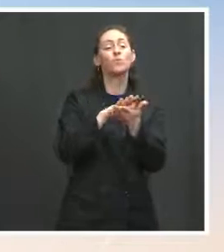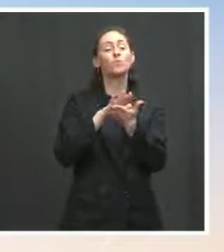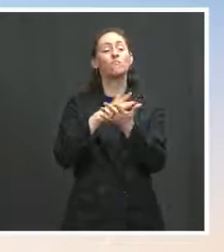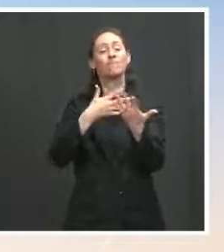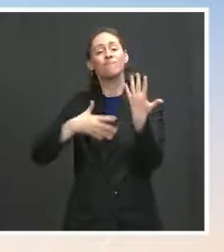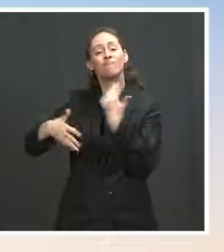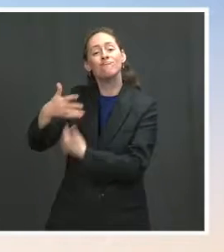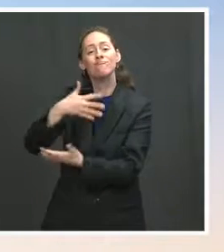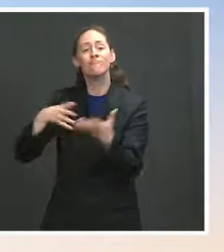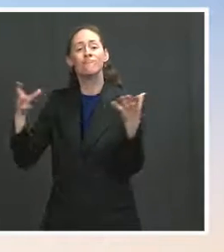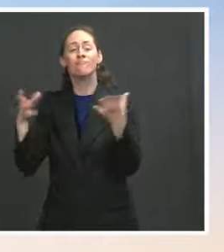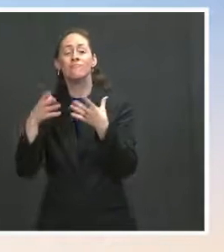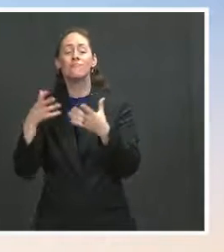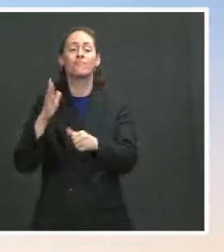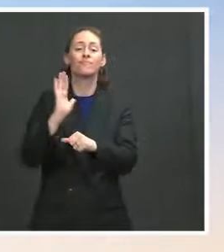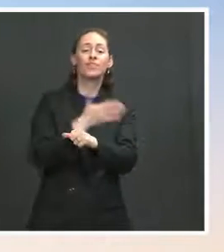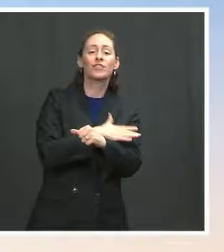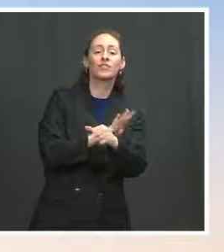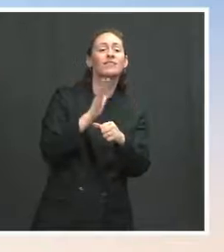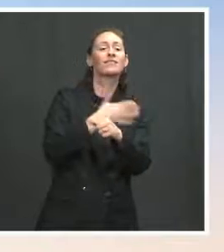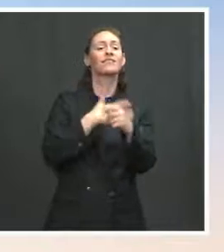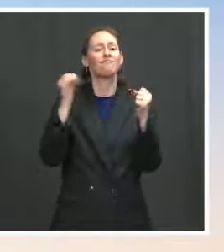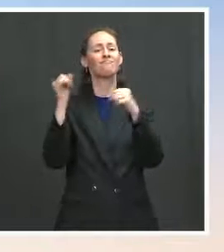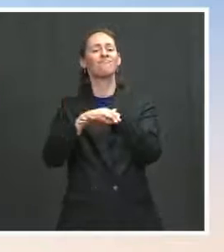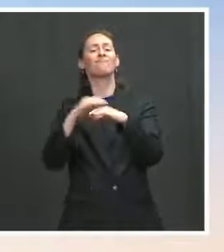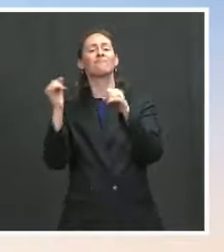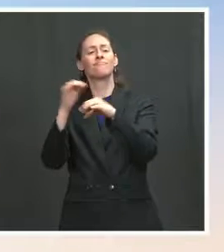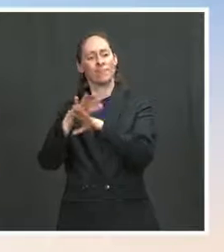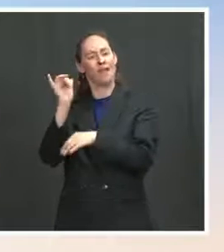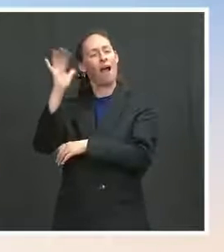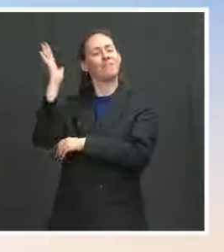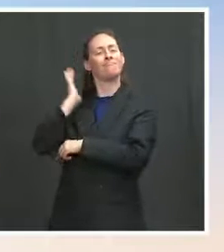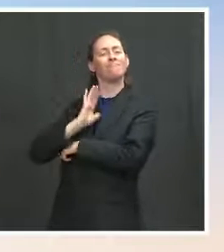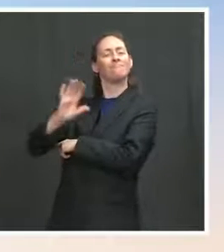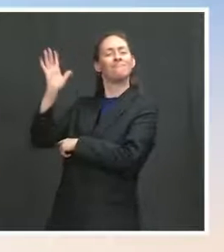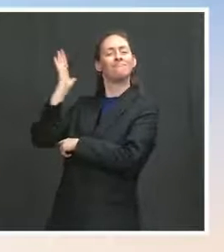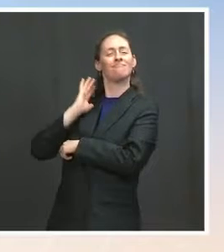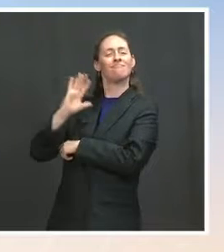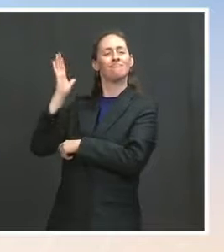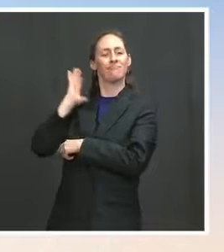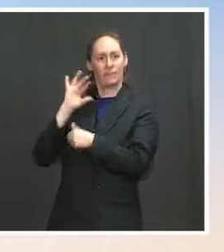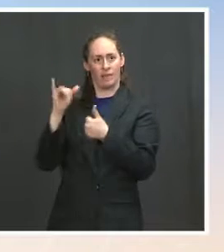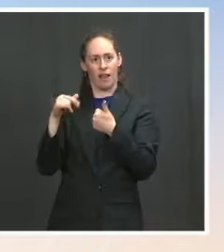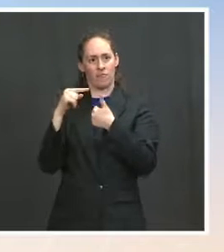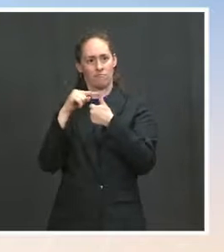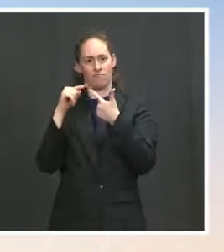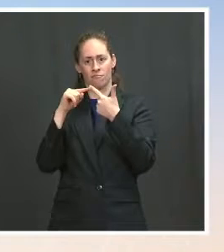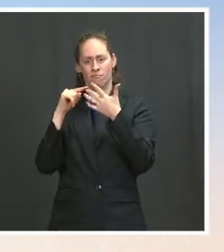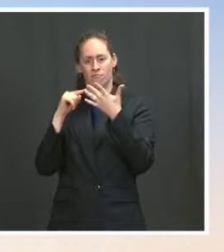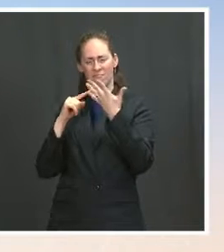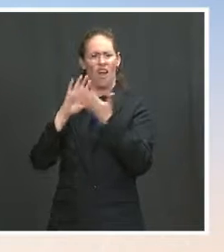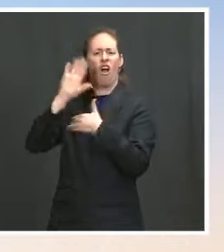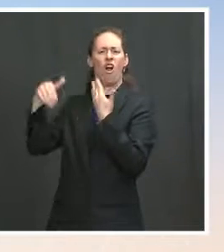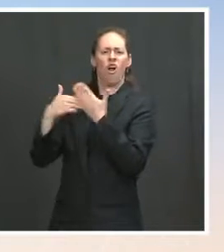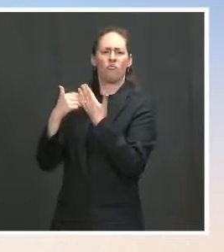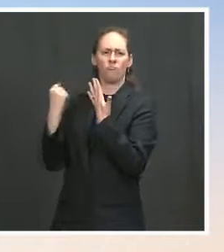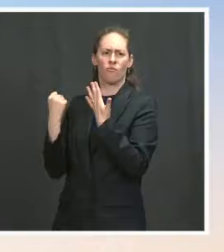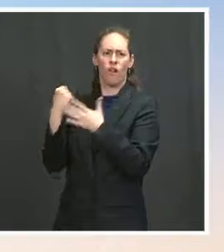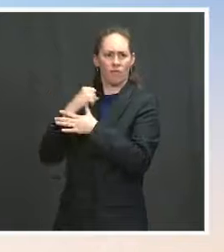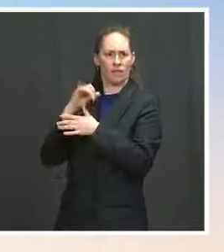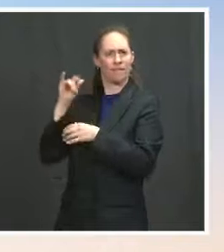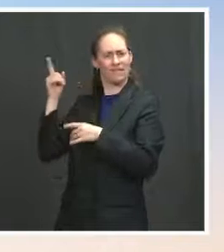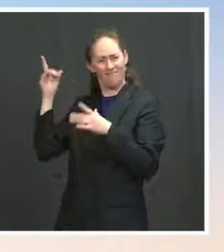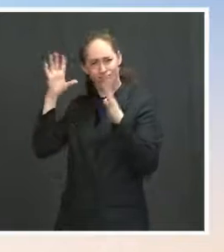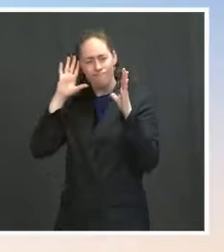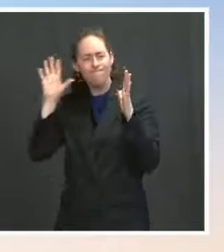life pre-pandemic. That is the number 1, 2, 3, 4, 5 issue on everyone's mind. That has been the president's focus from day one,